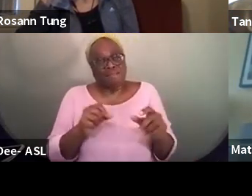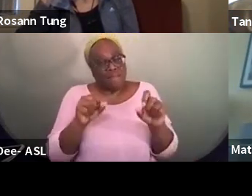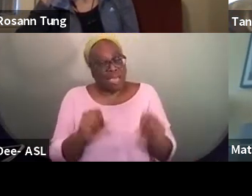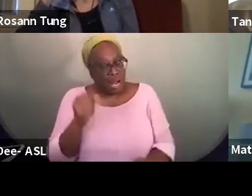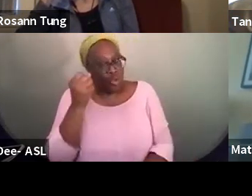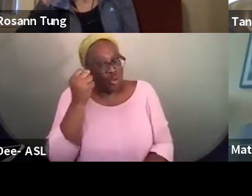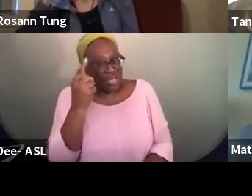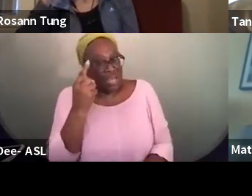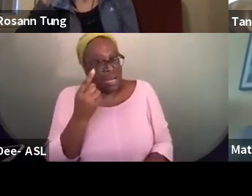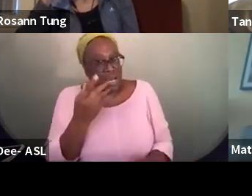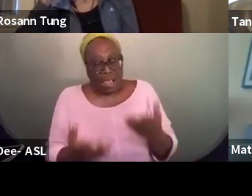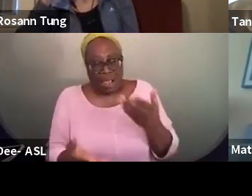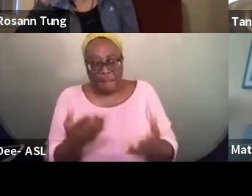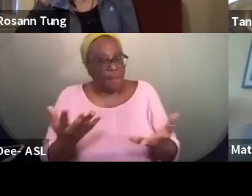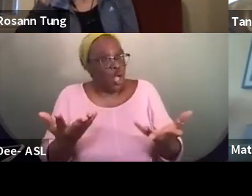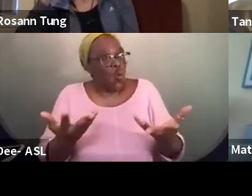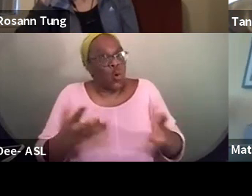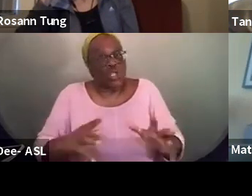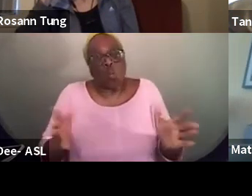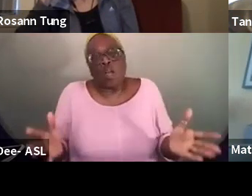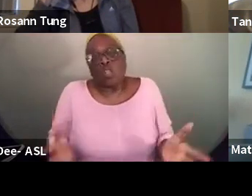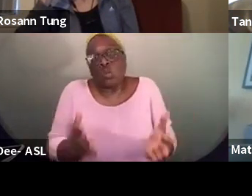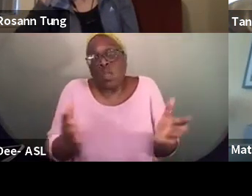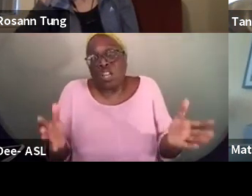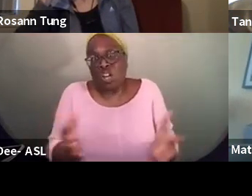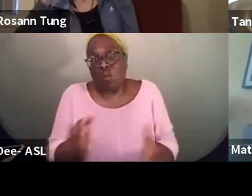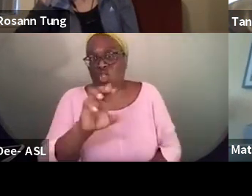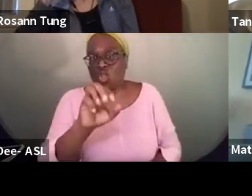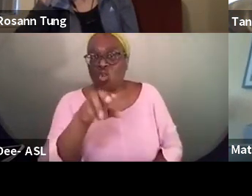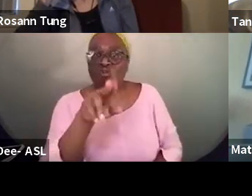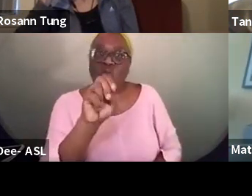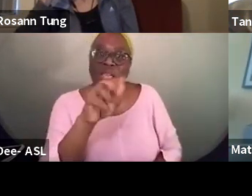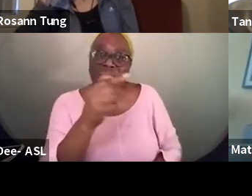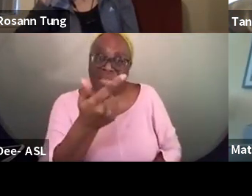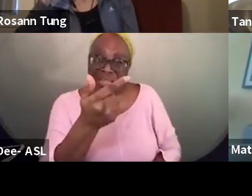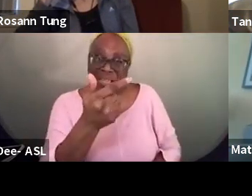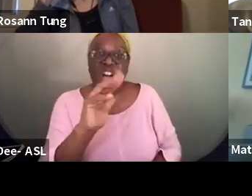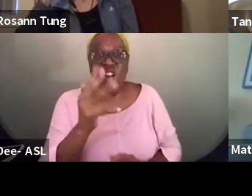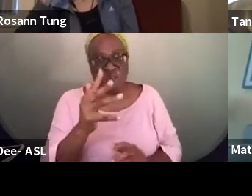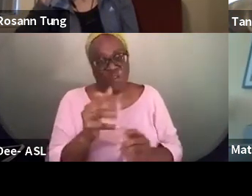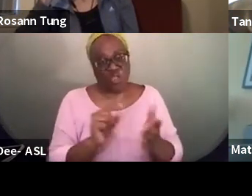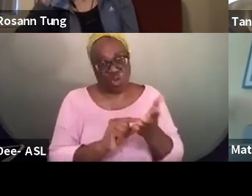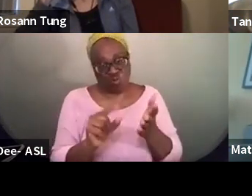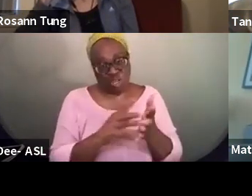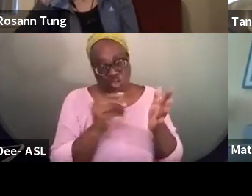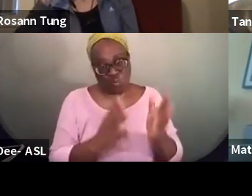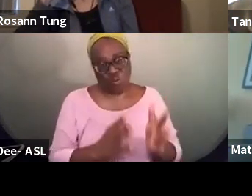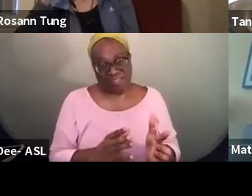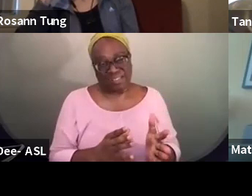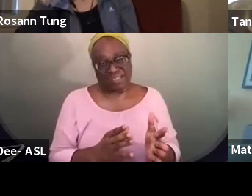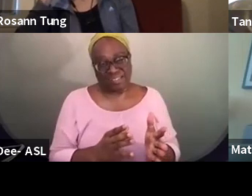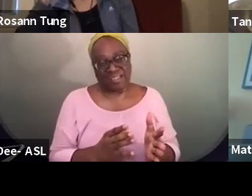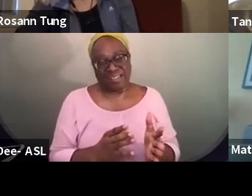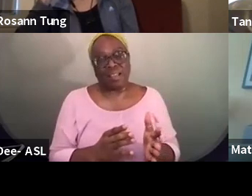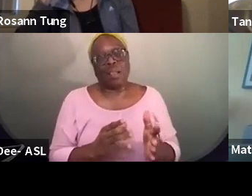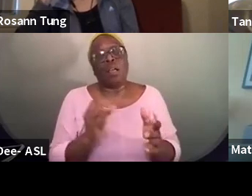we might not necessarily want to encourage the ranking of 5th graders. So 5th